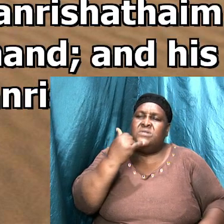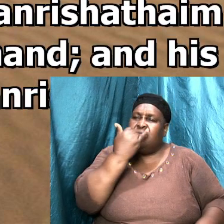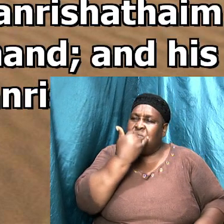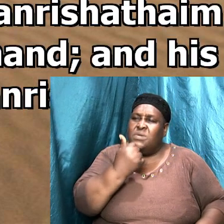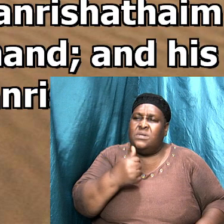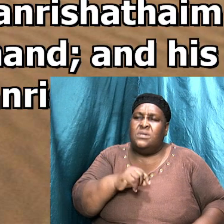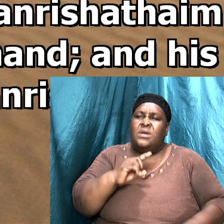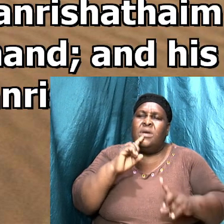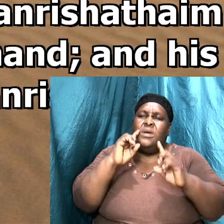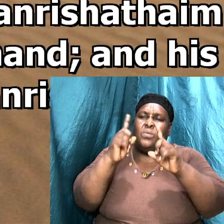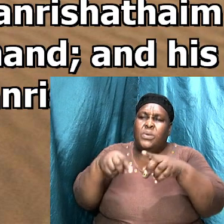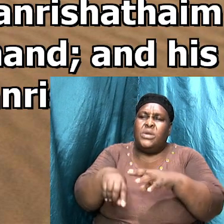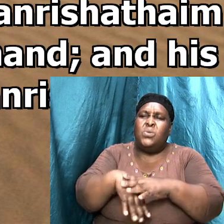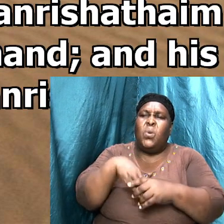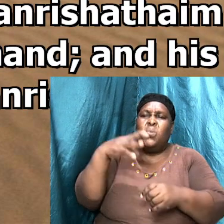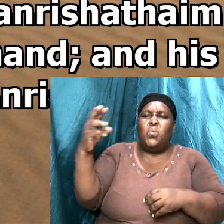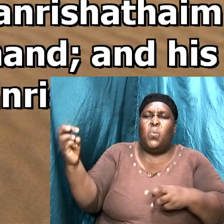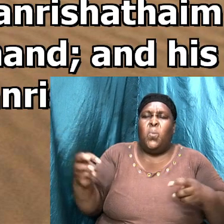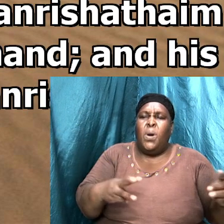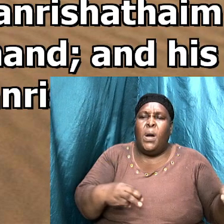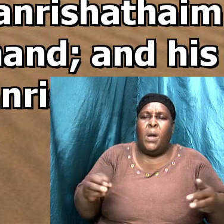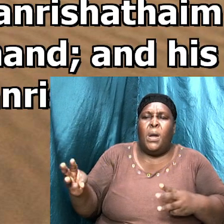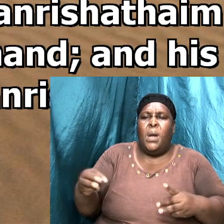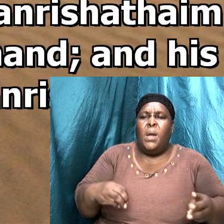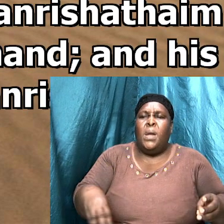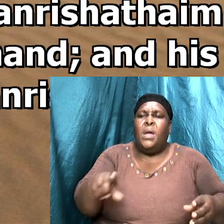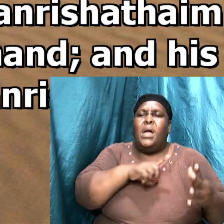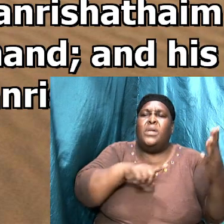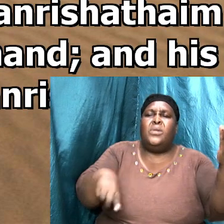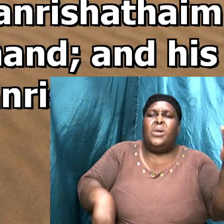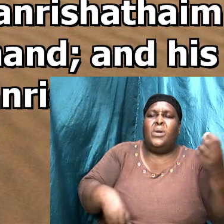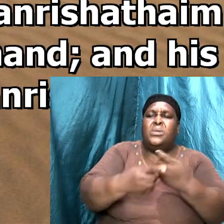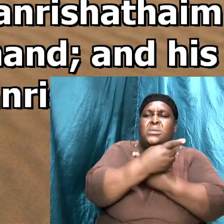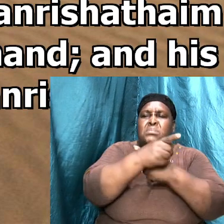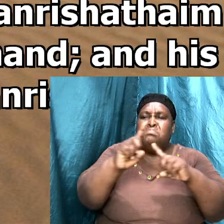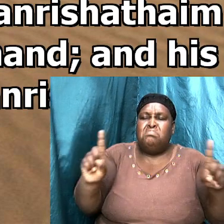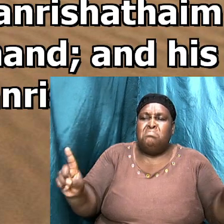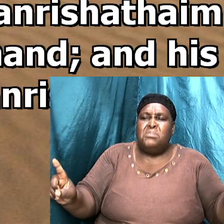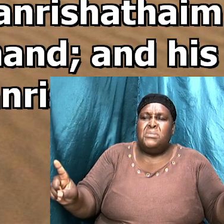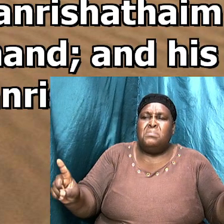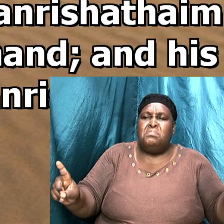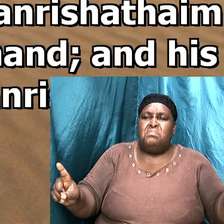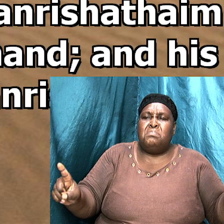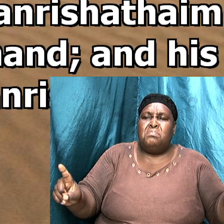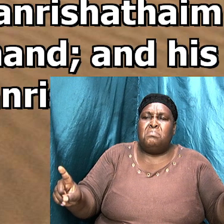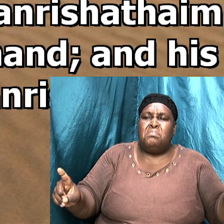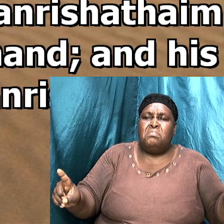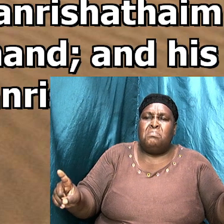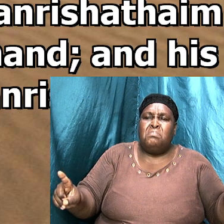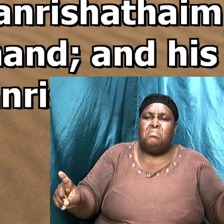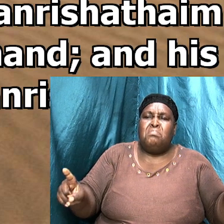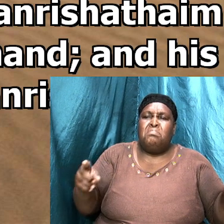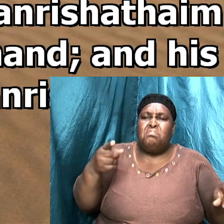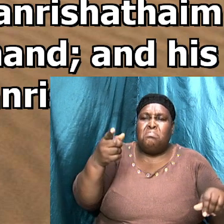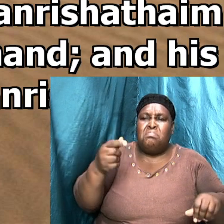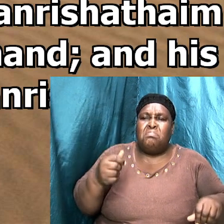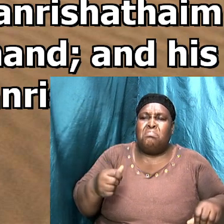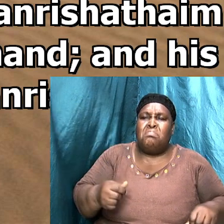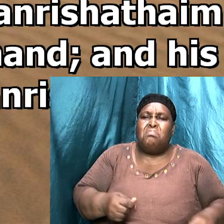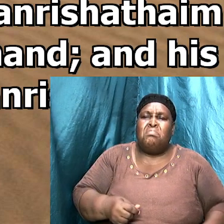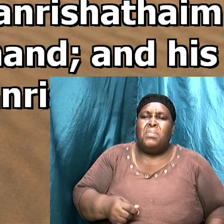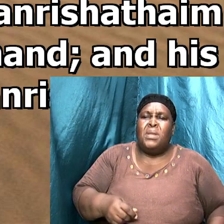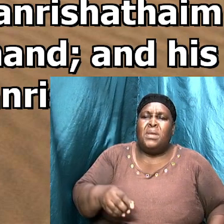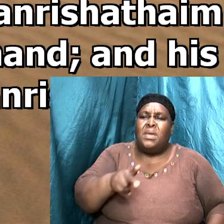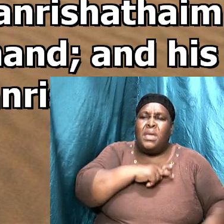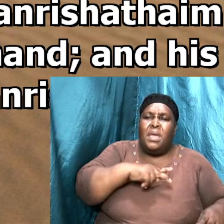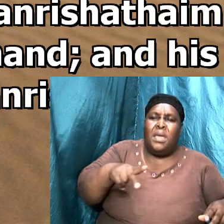and went out to war and the Lord delivered that word there. Cush and